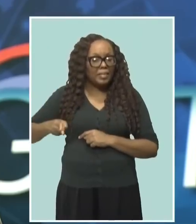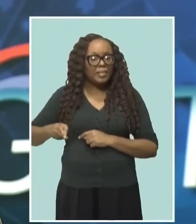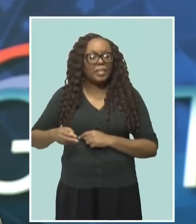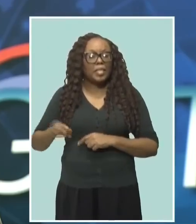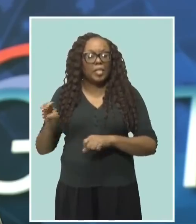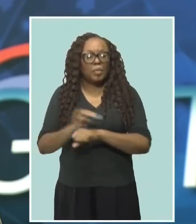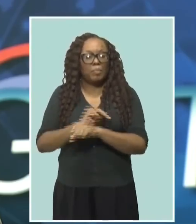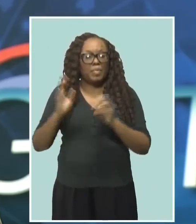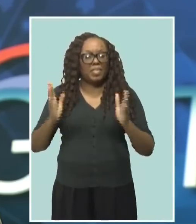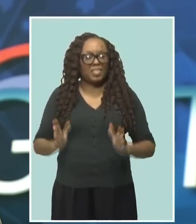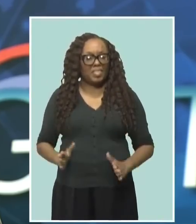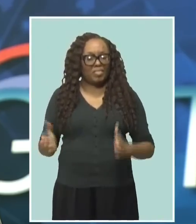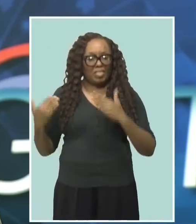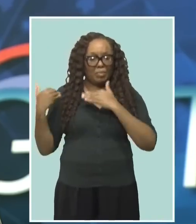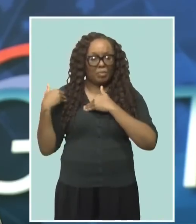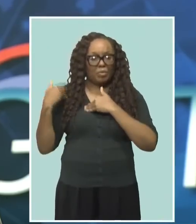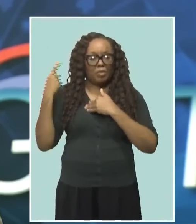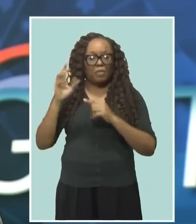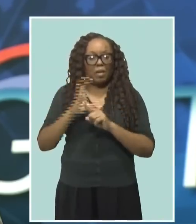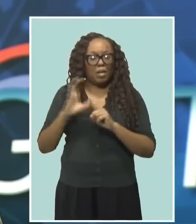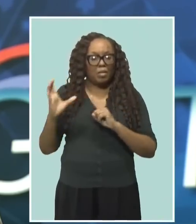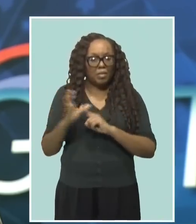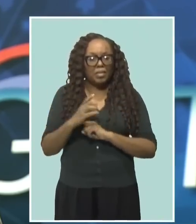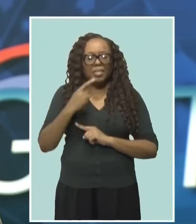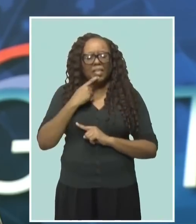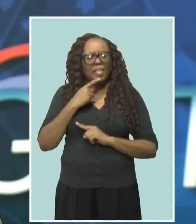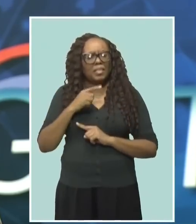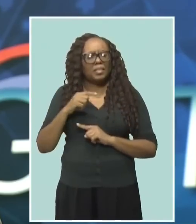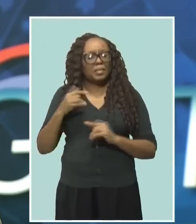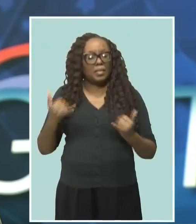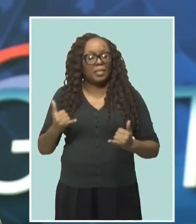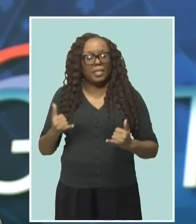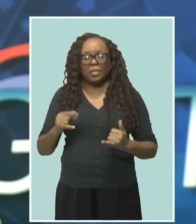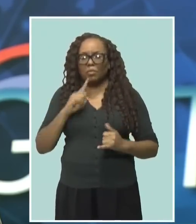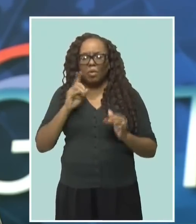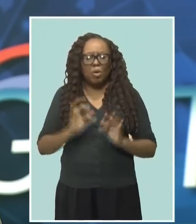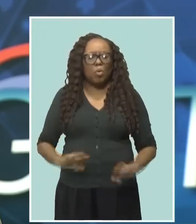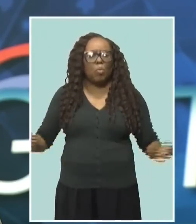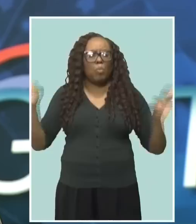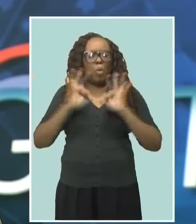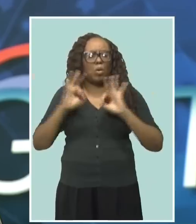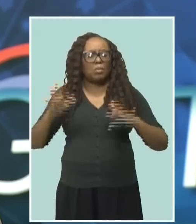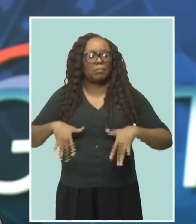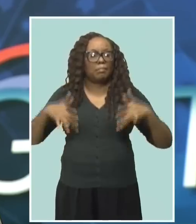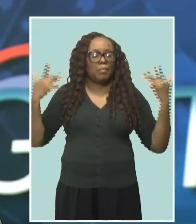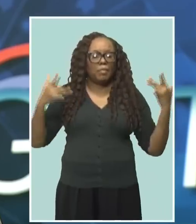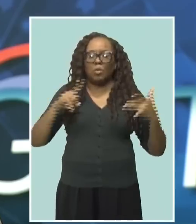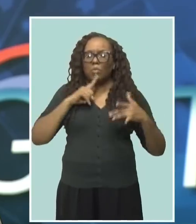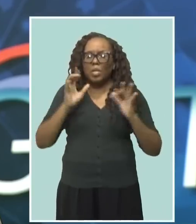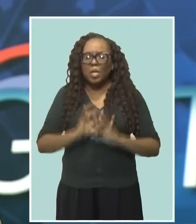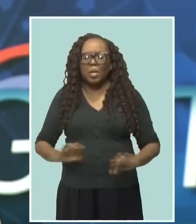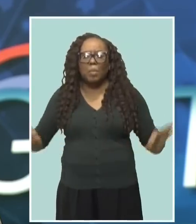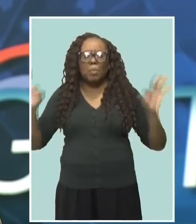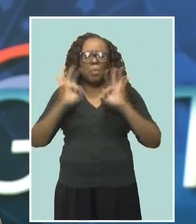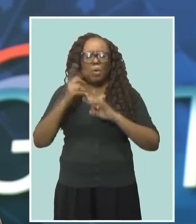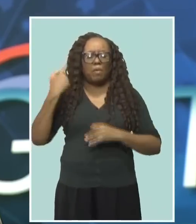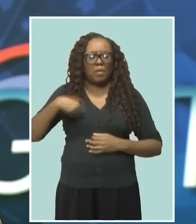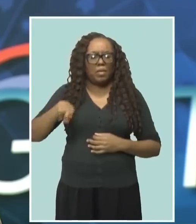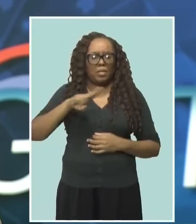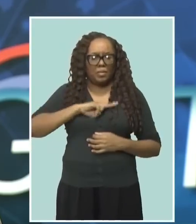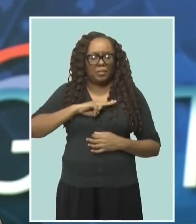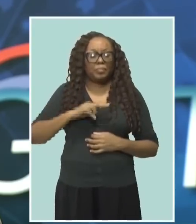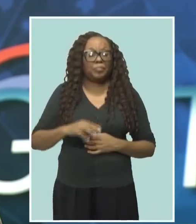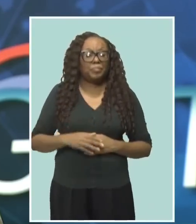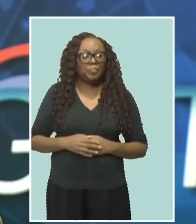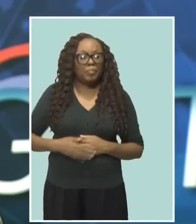Minister's Office with responsibility for culture, Senator Dr. Chantal Munro-Knight, says this occasion holds a deep significance for us